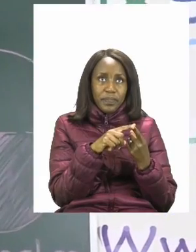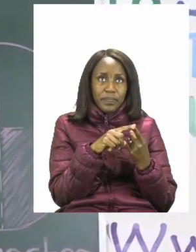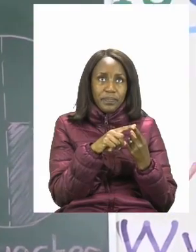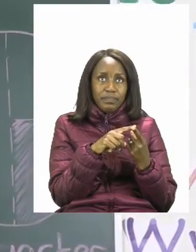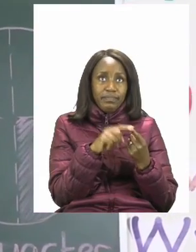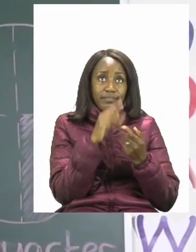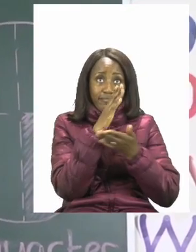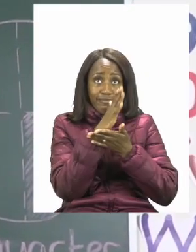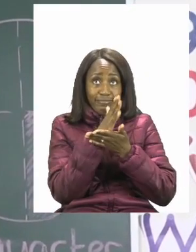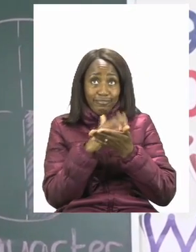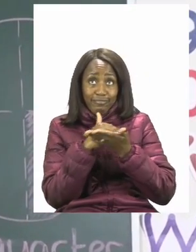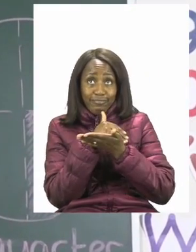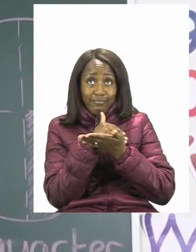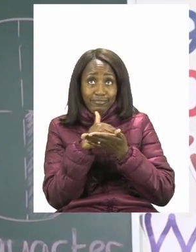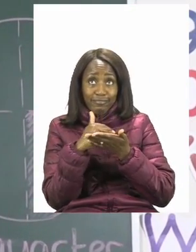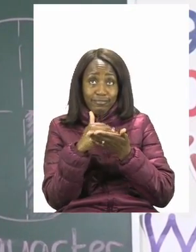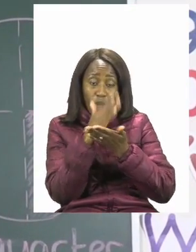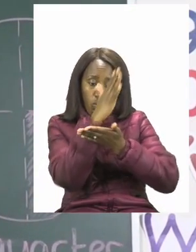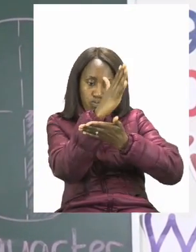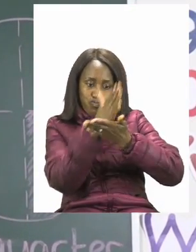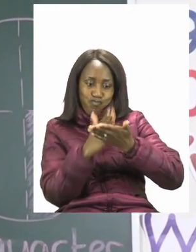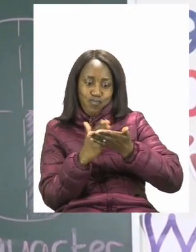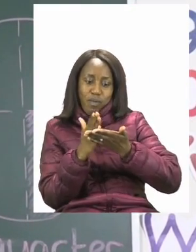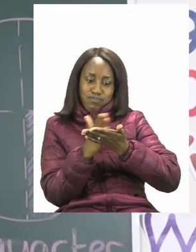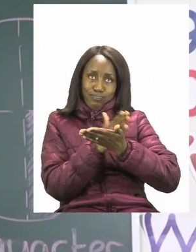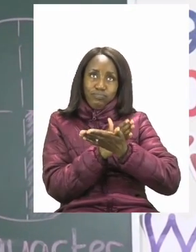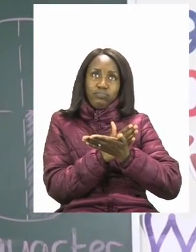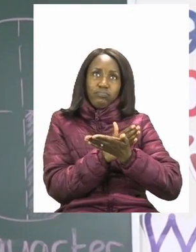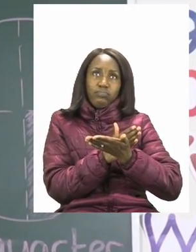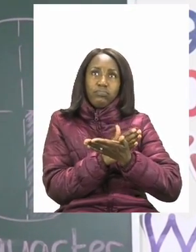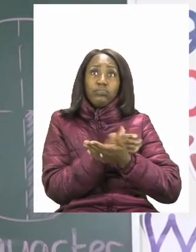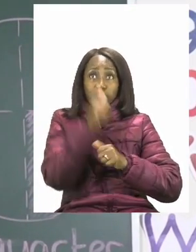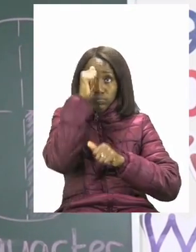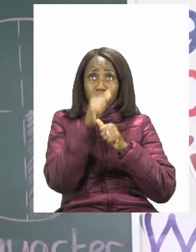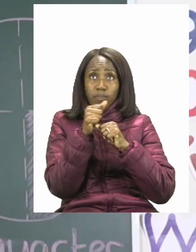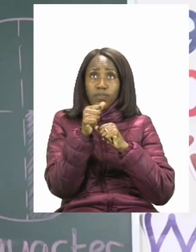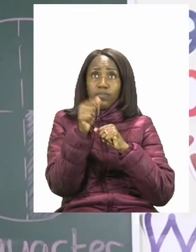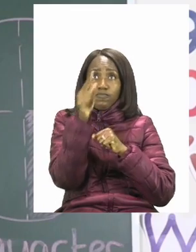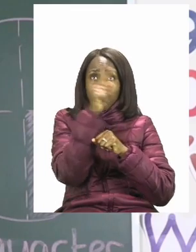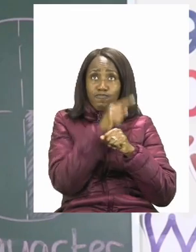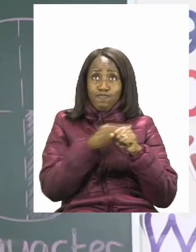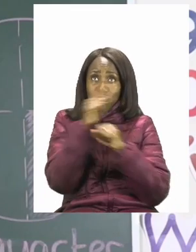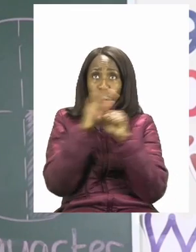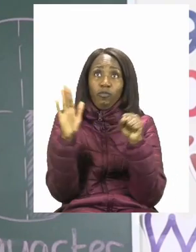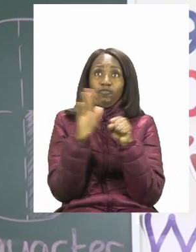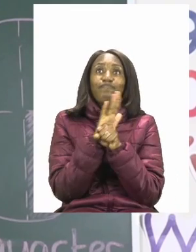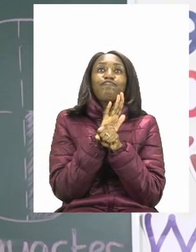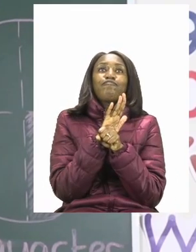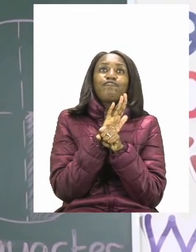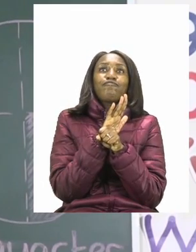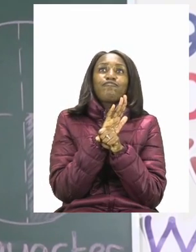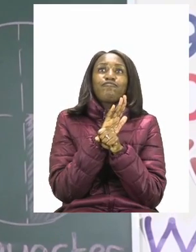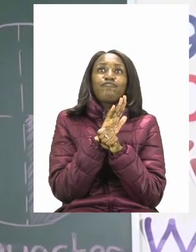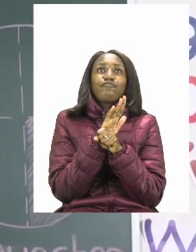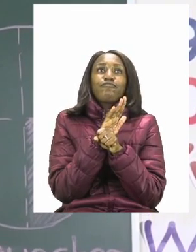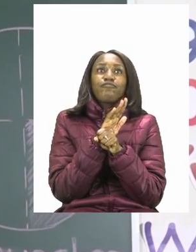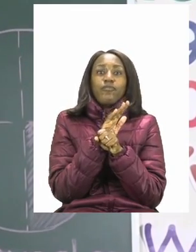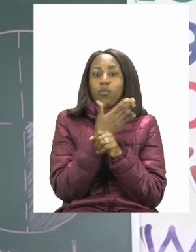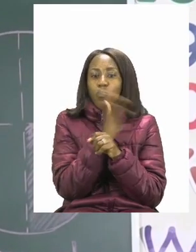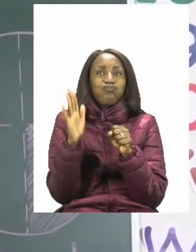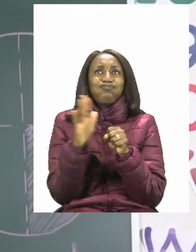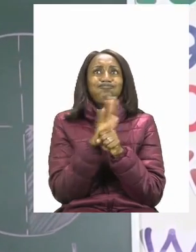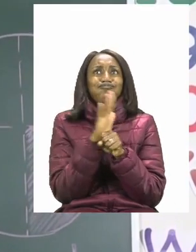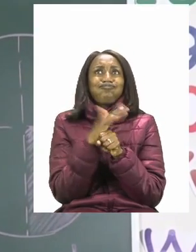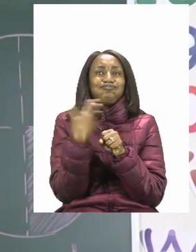half. Remember, a whole is when everything is there and nothing is missing. That is